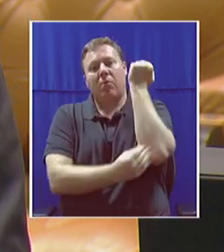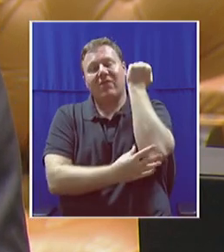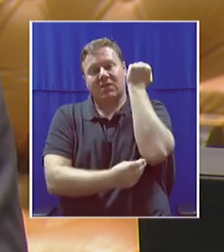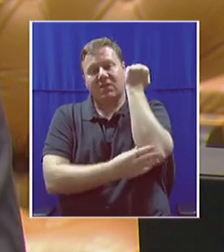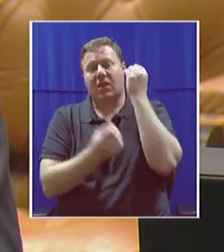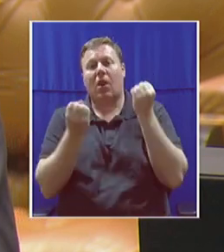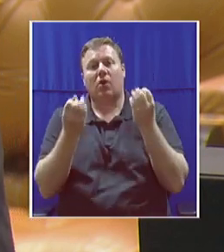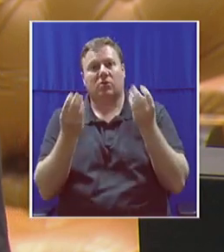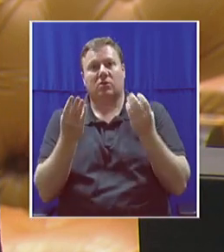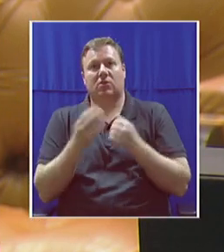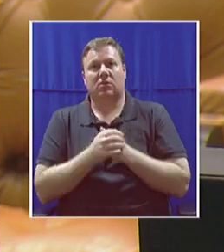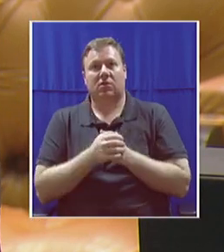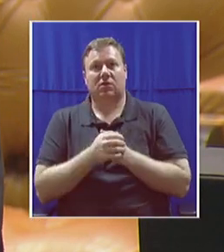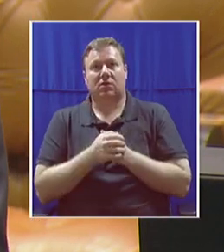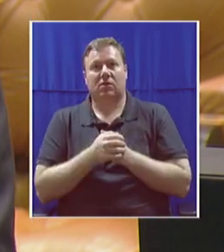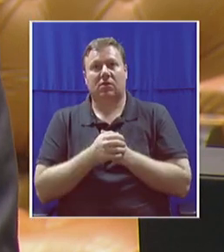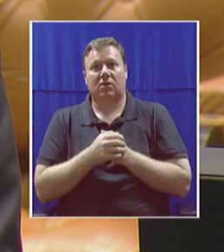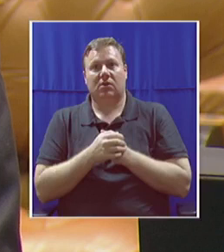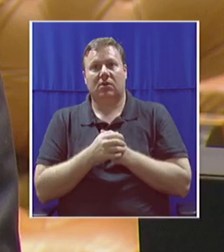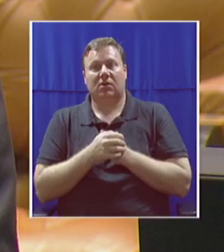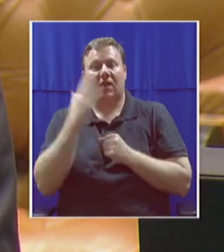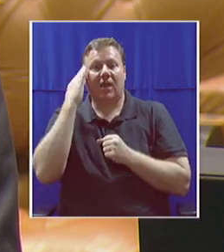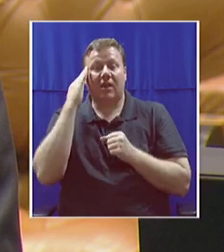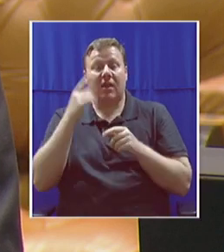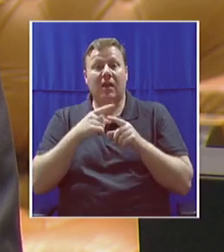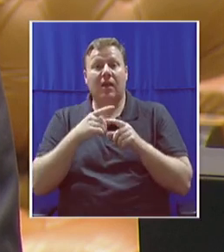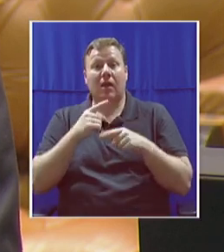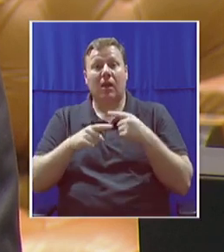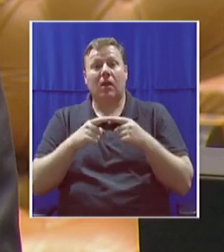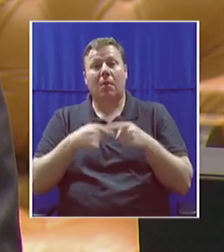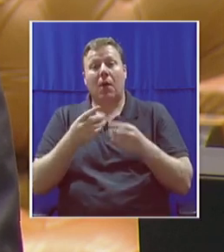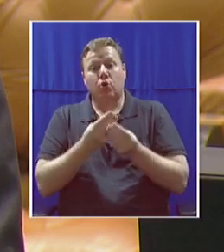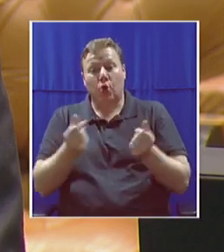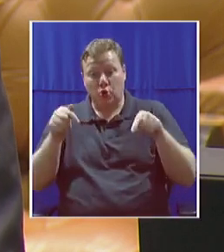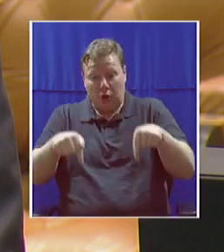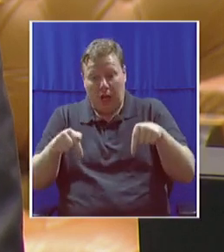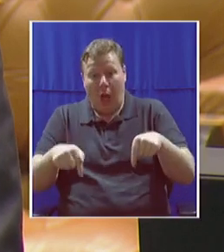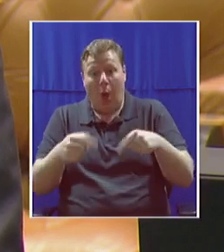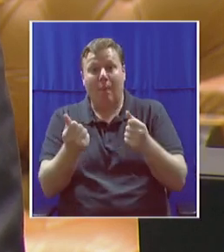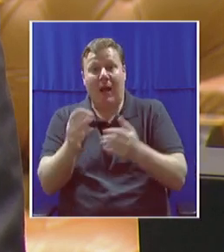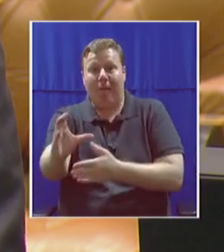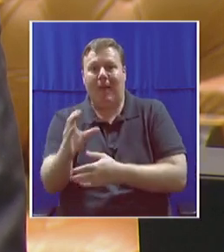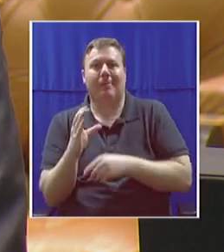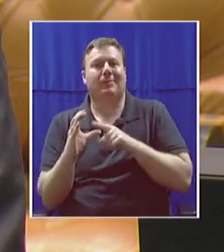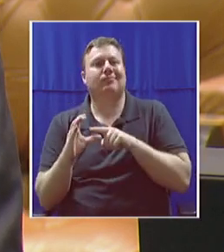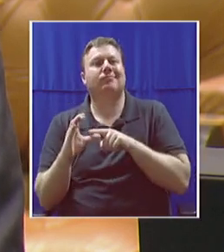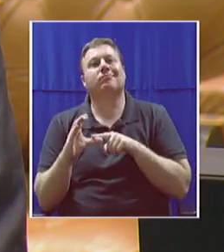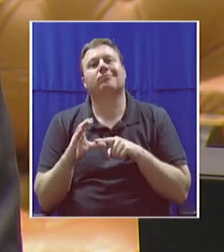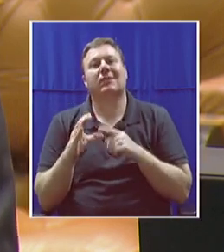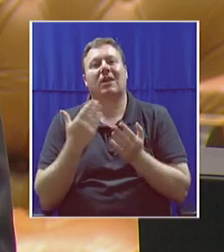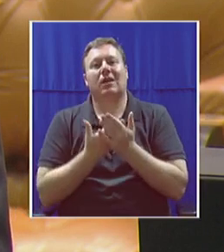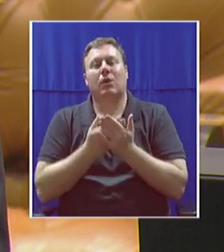much they really think that the immediate solution to their problem is financial compensation which they can